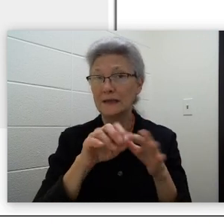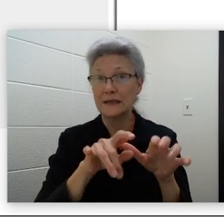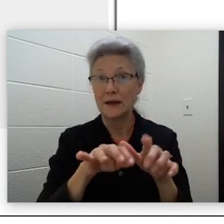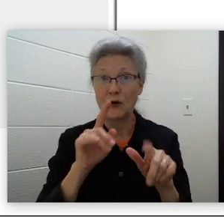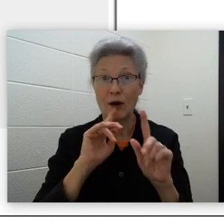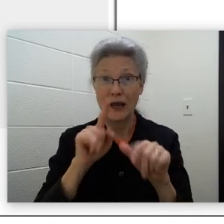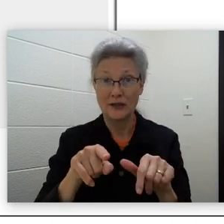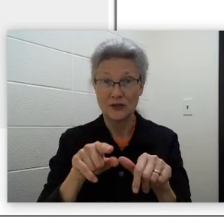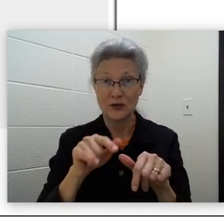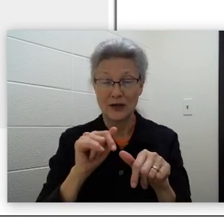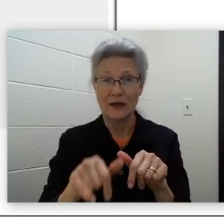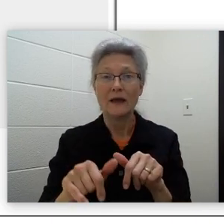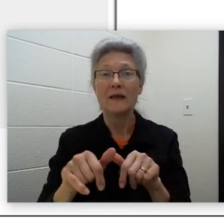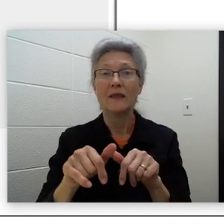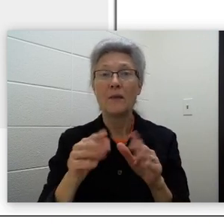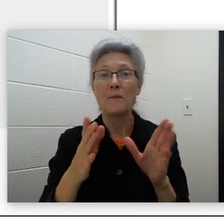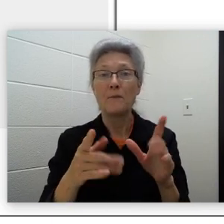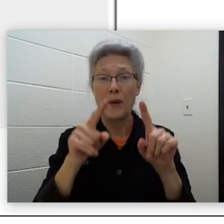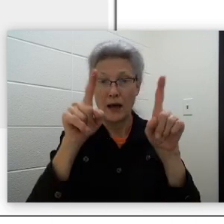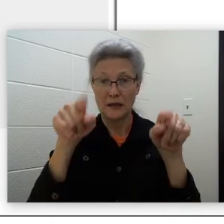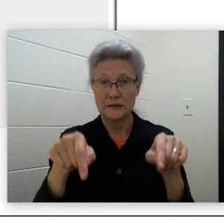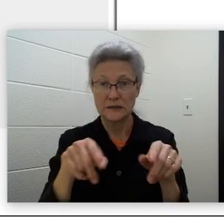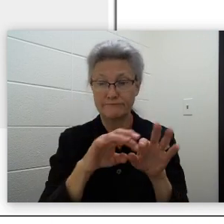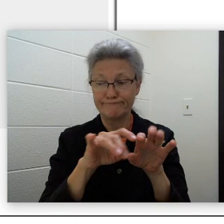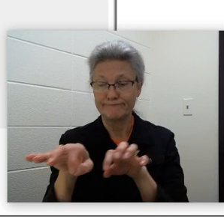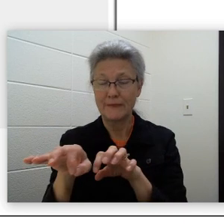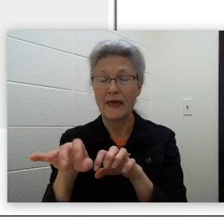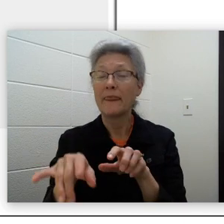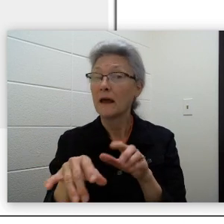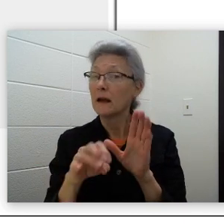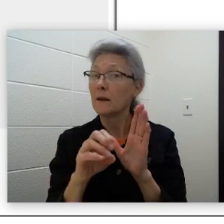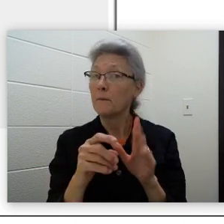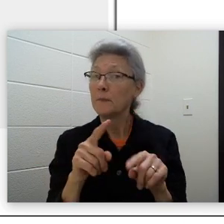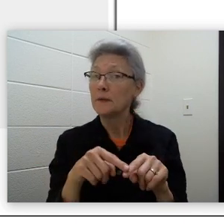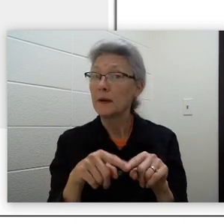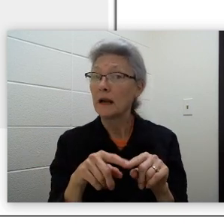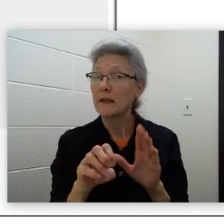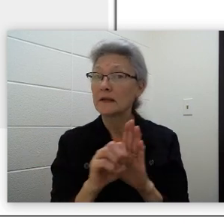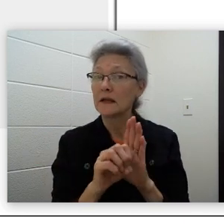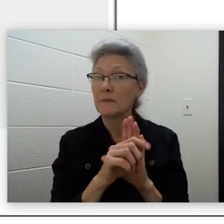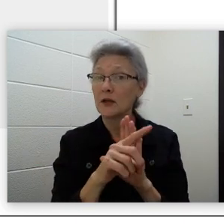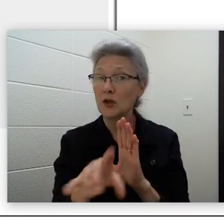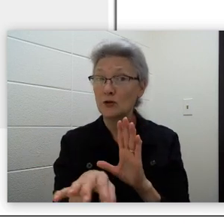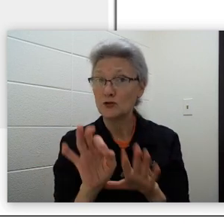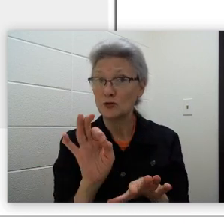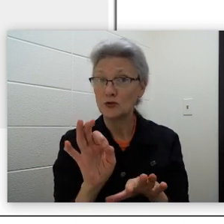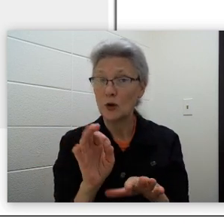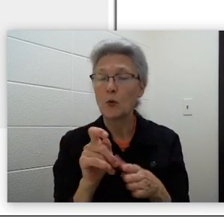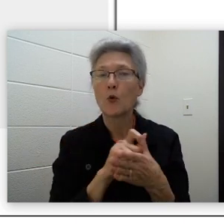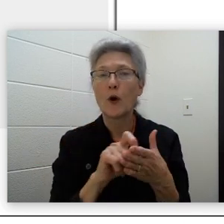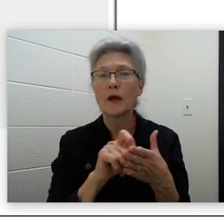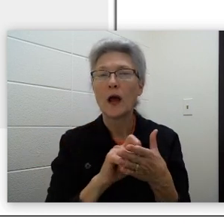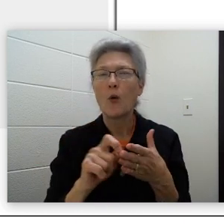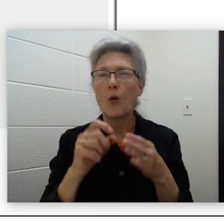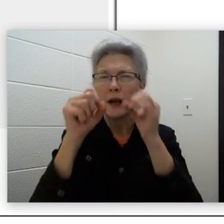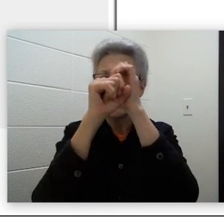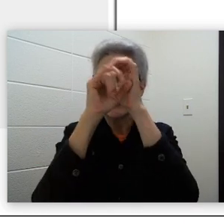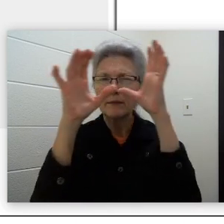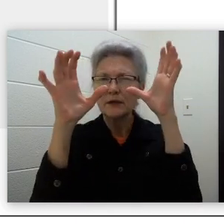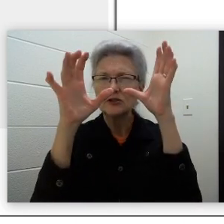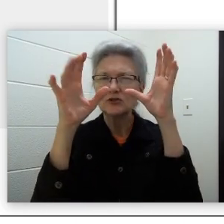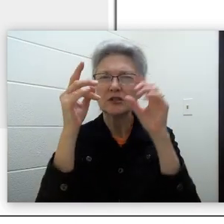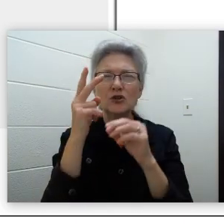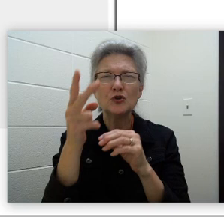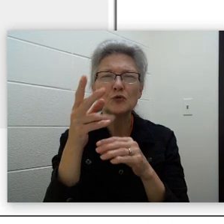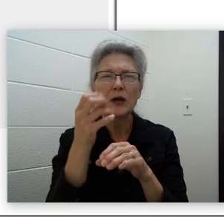answer in the box. Then, based on the example you chose, I want you to write down what image did you